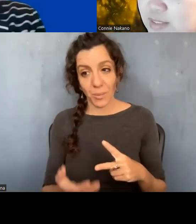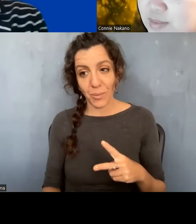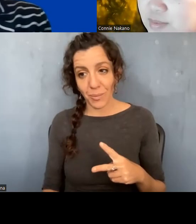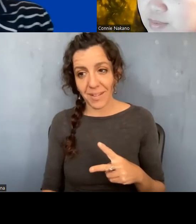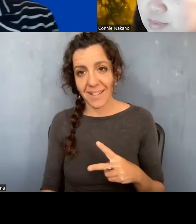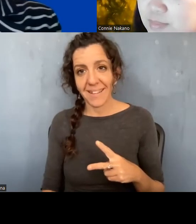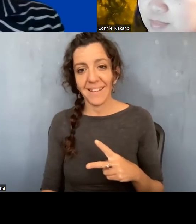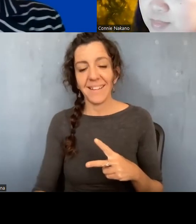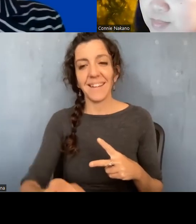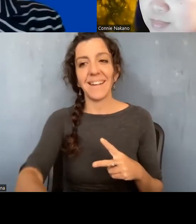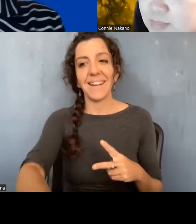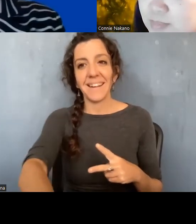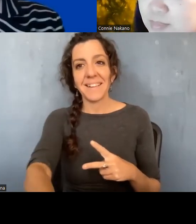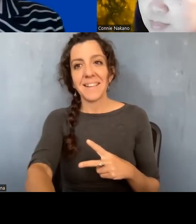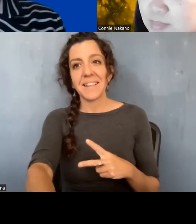your line.